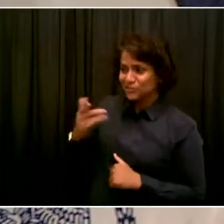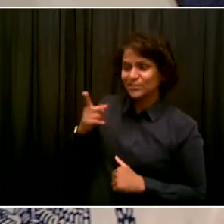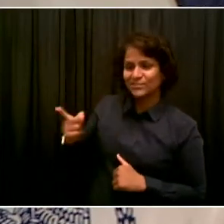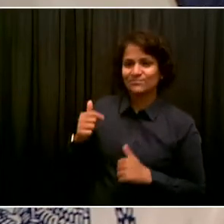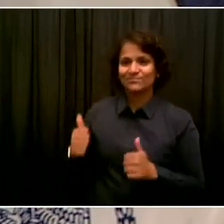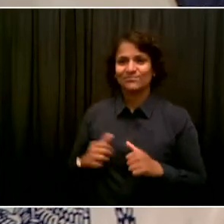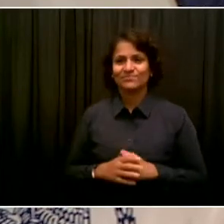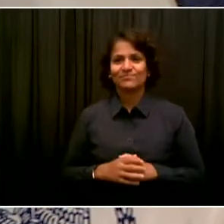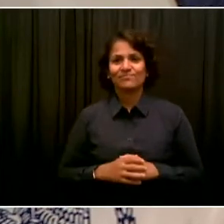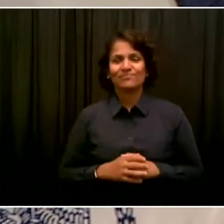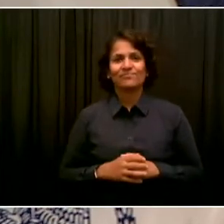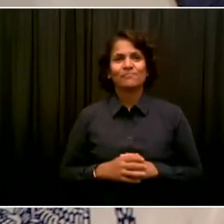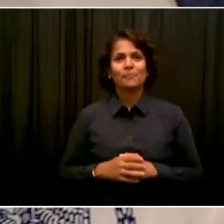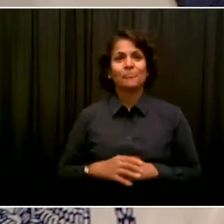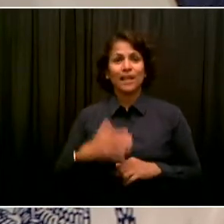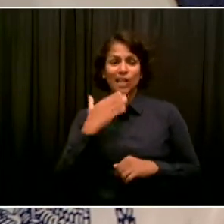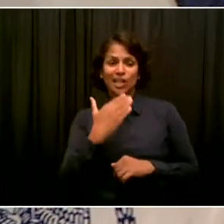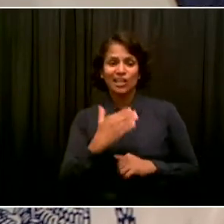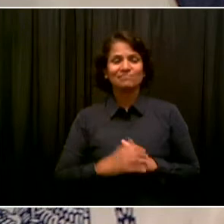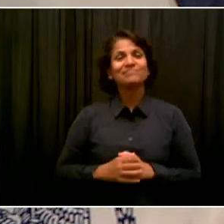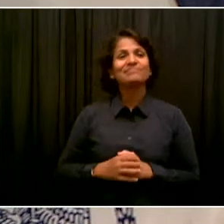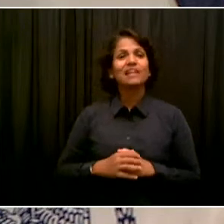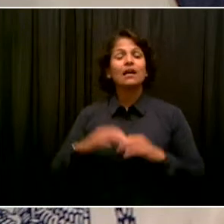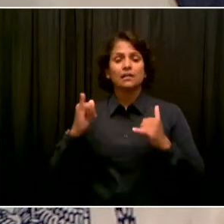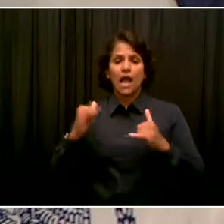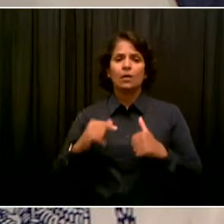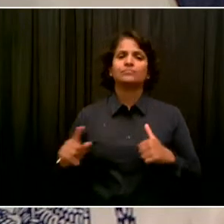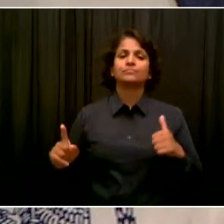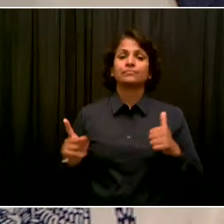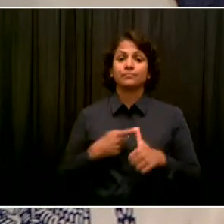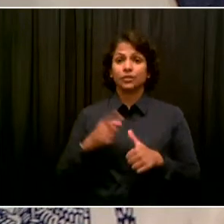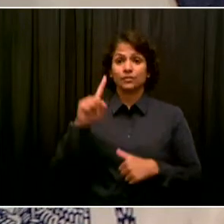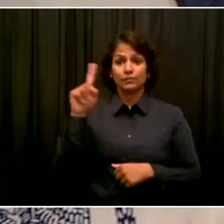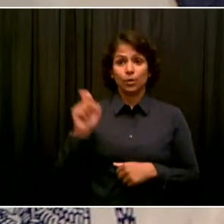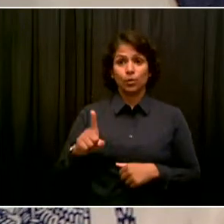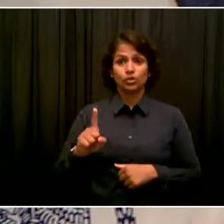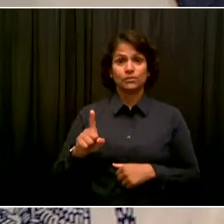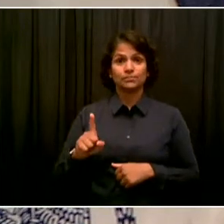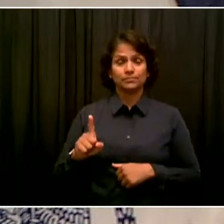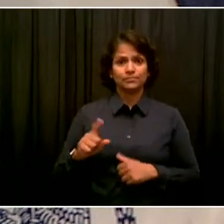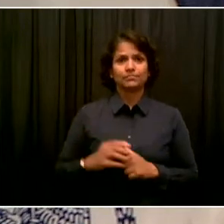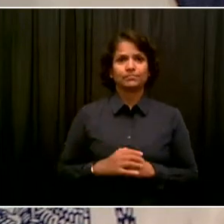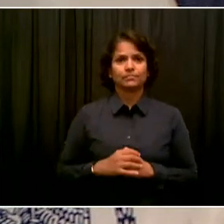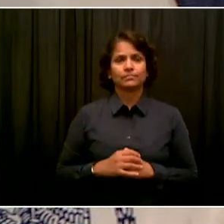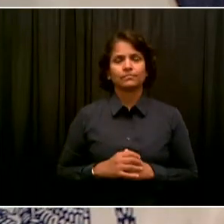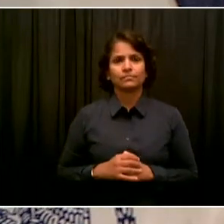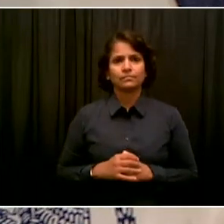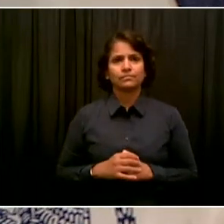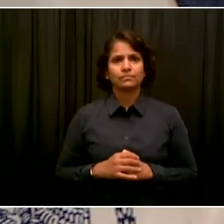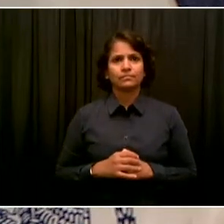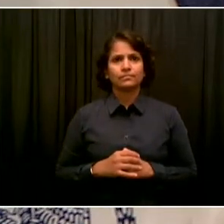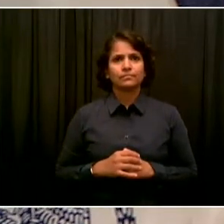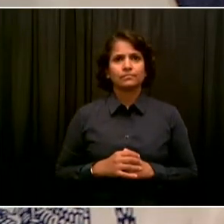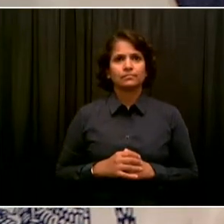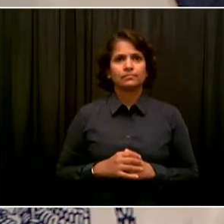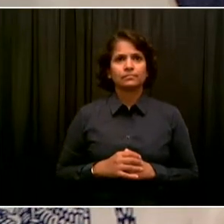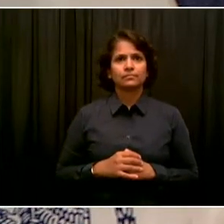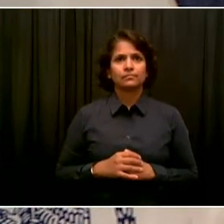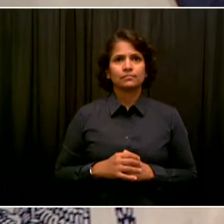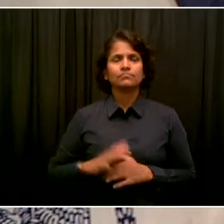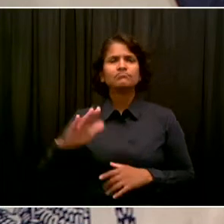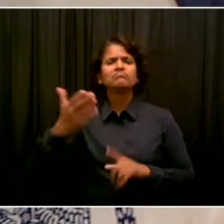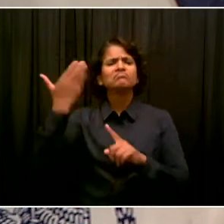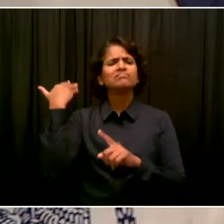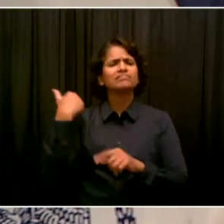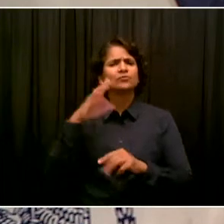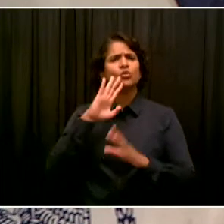Good. I have a question. I know when you were announcing the vaccine mandate, you said that the